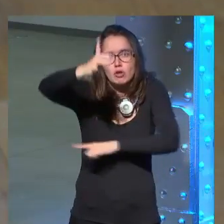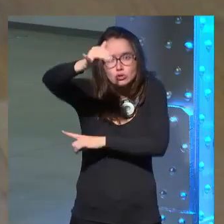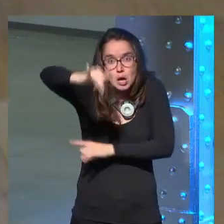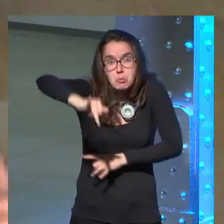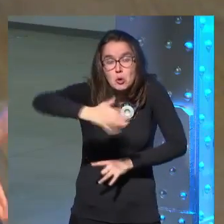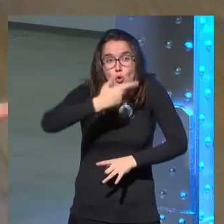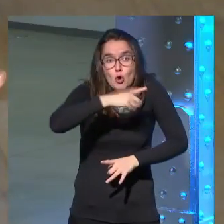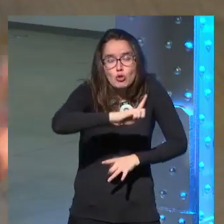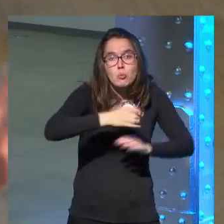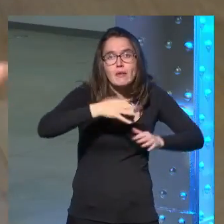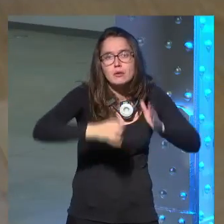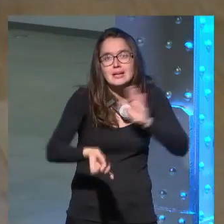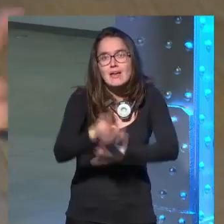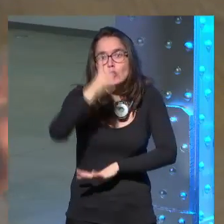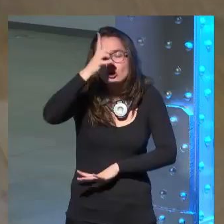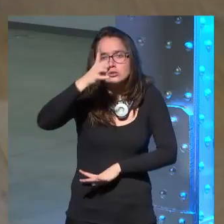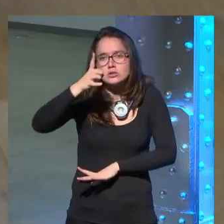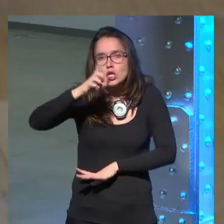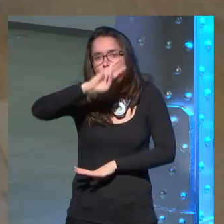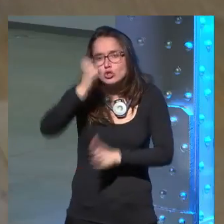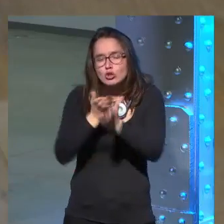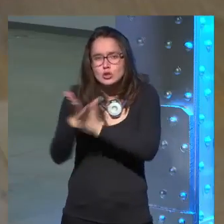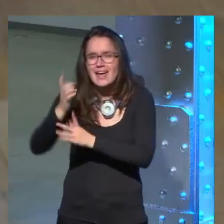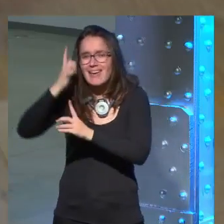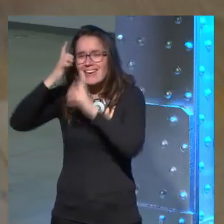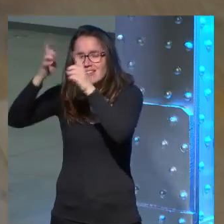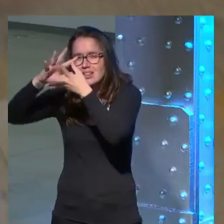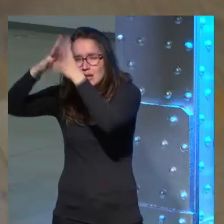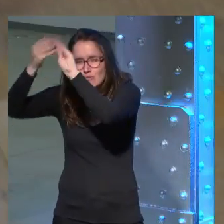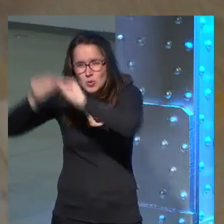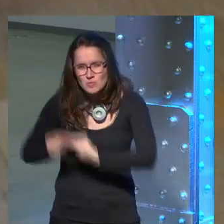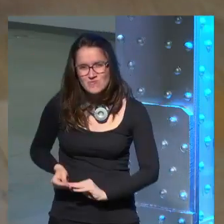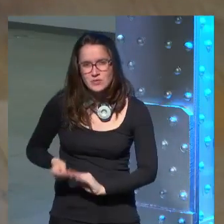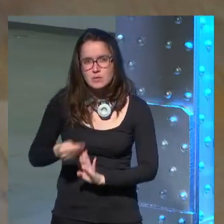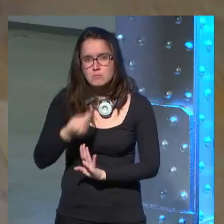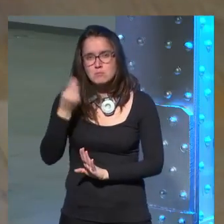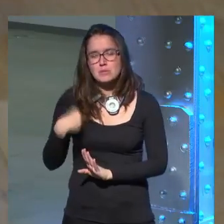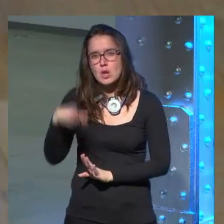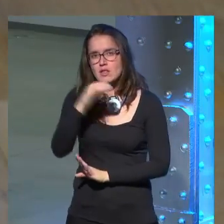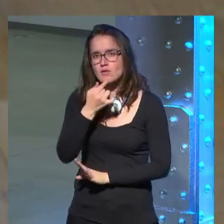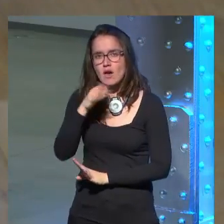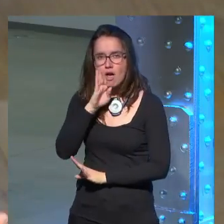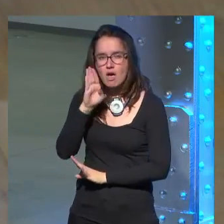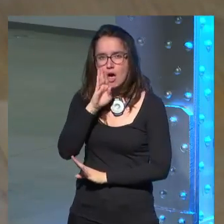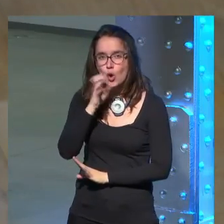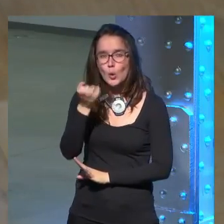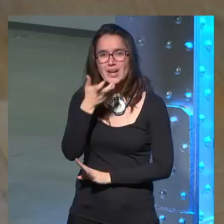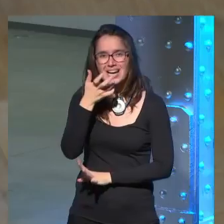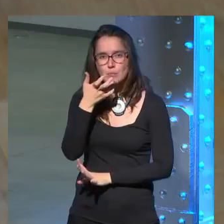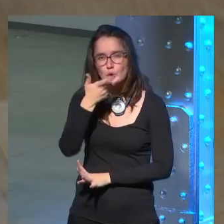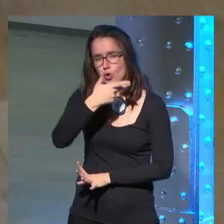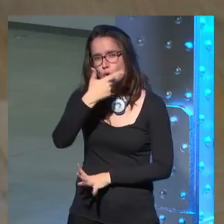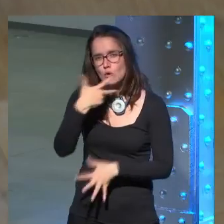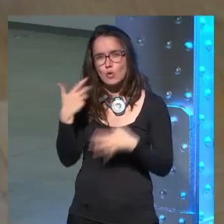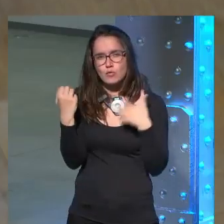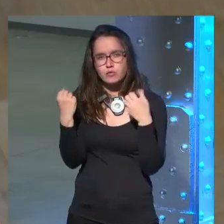cannot reach, there may be a God, and those that try to fit it together. That would be the scientist that you mentioned,